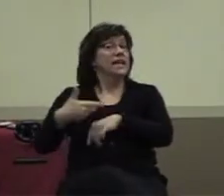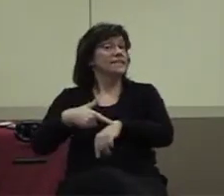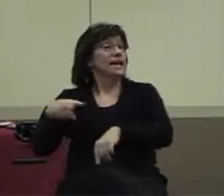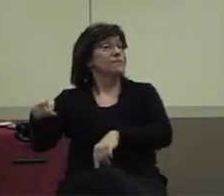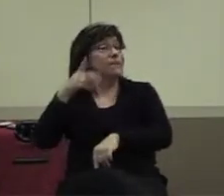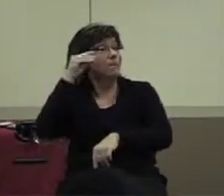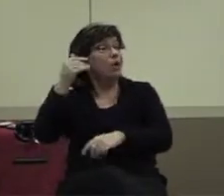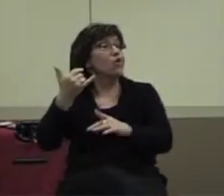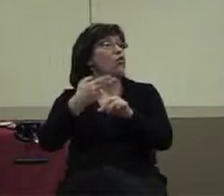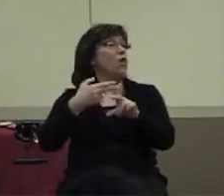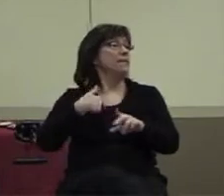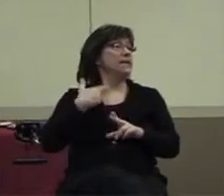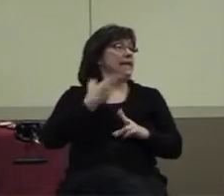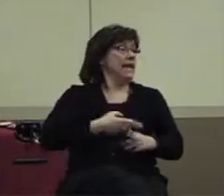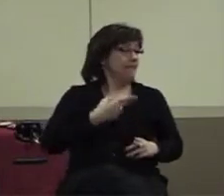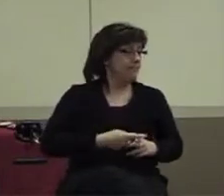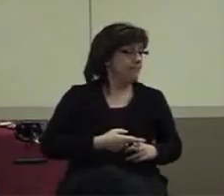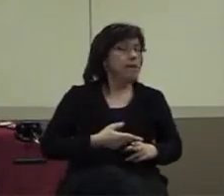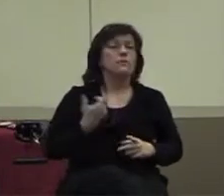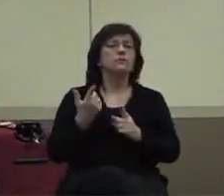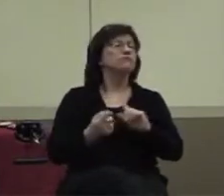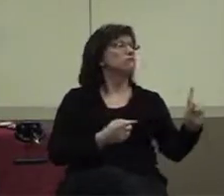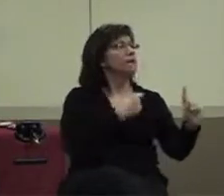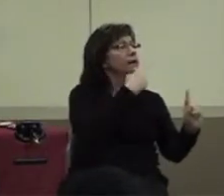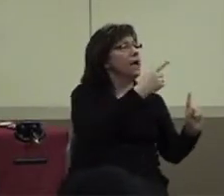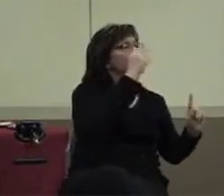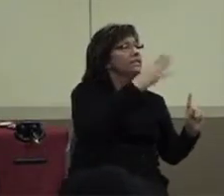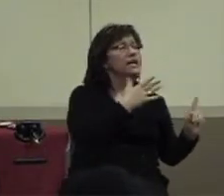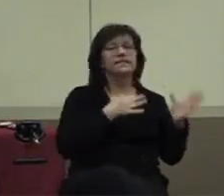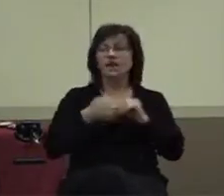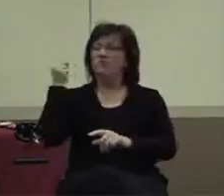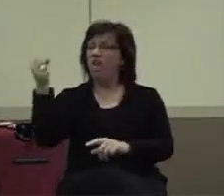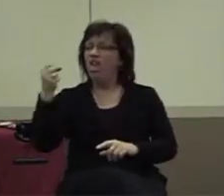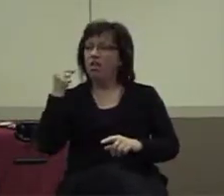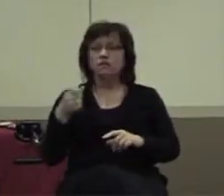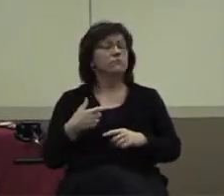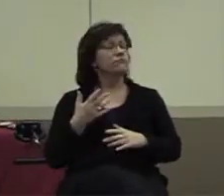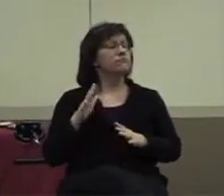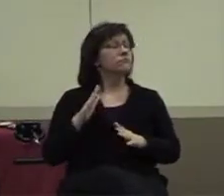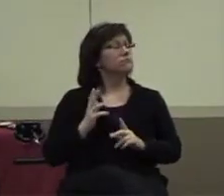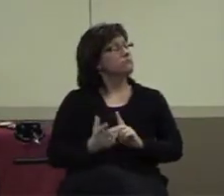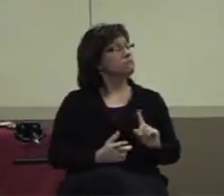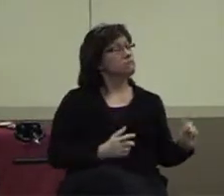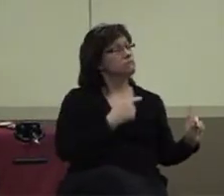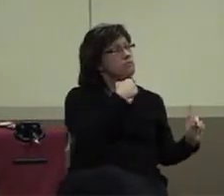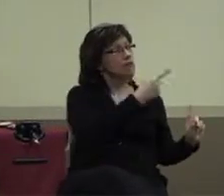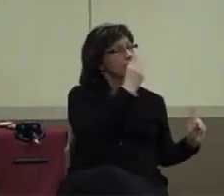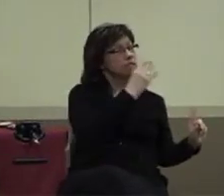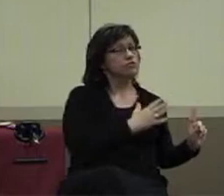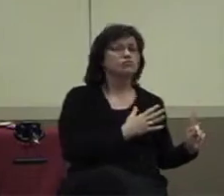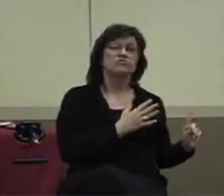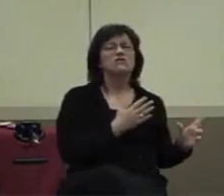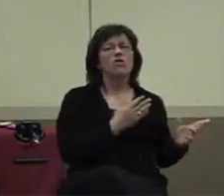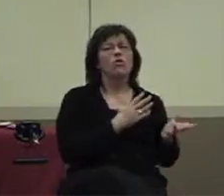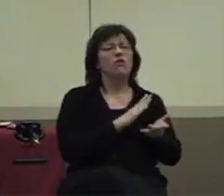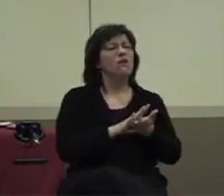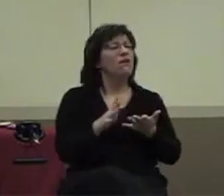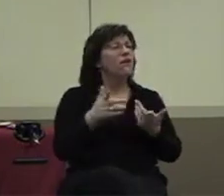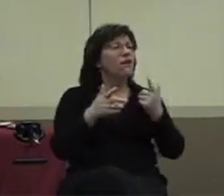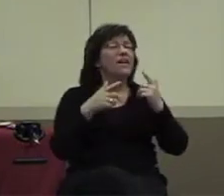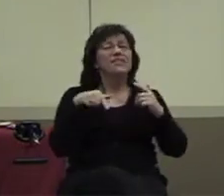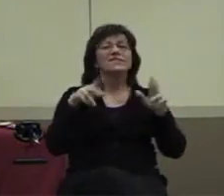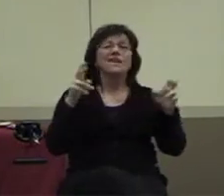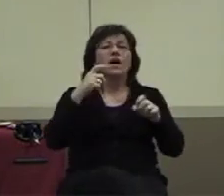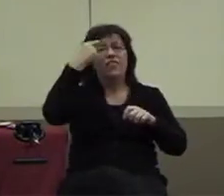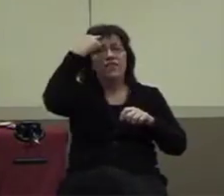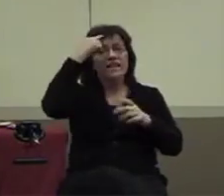the teacher instead of slugging him. Now this is just simply a think sheet, folks, but I'm going to tell you why think sheets don't work.